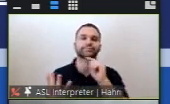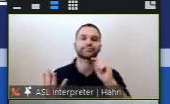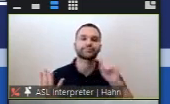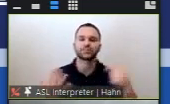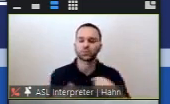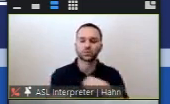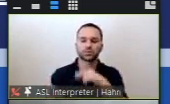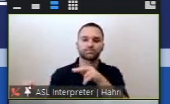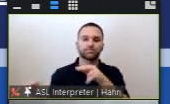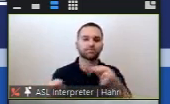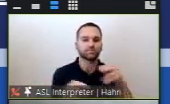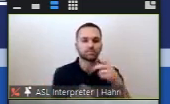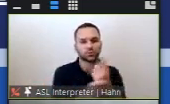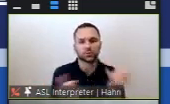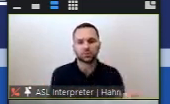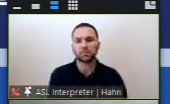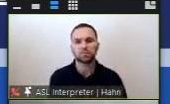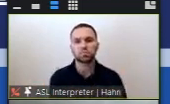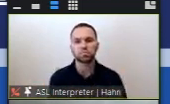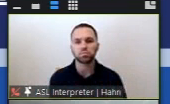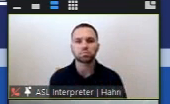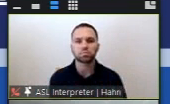time.